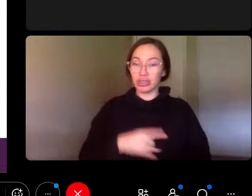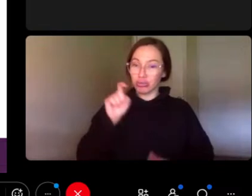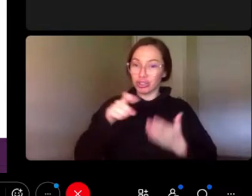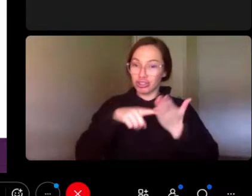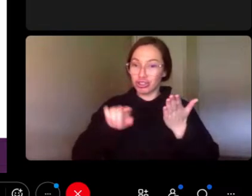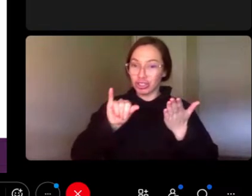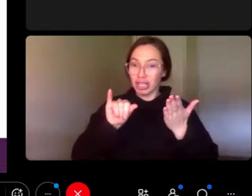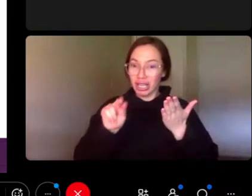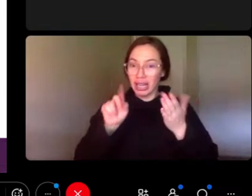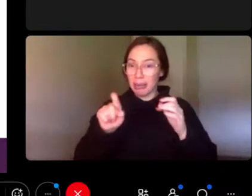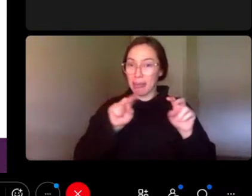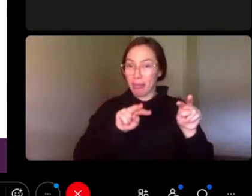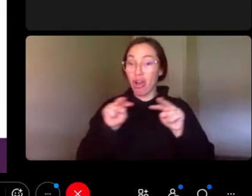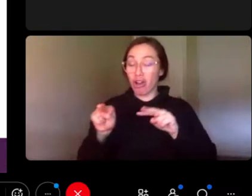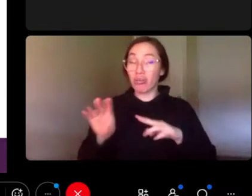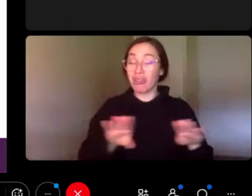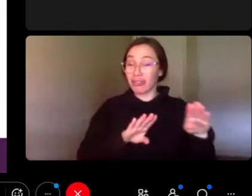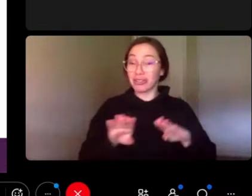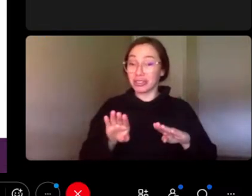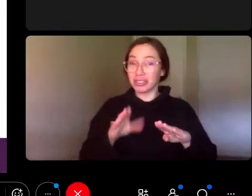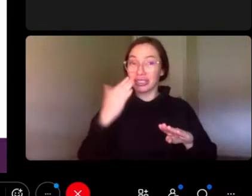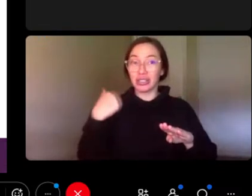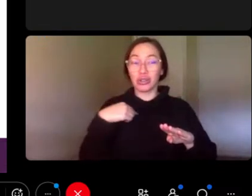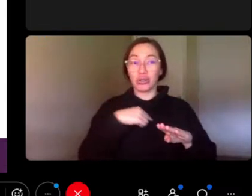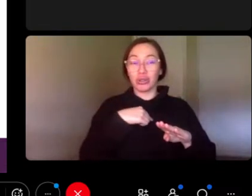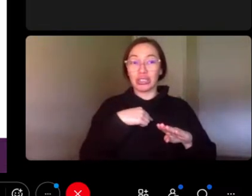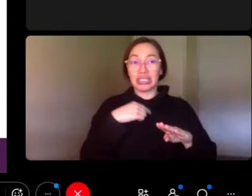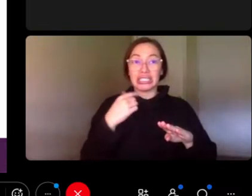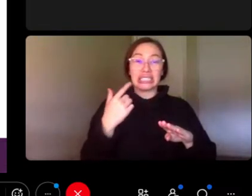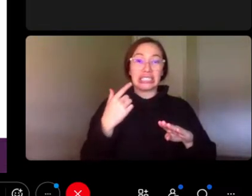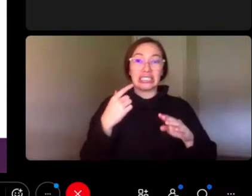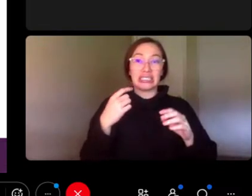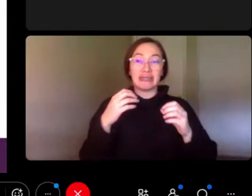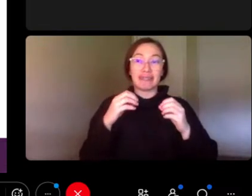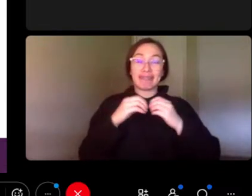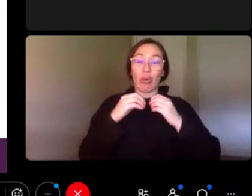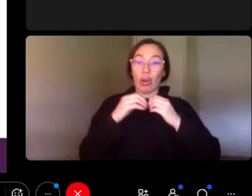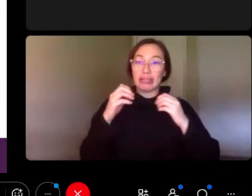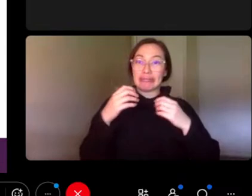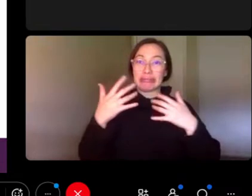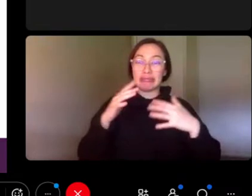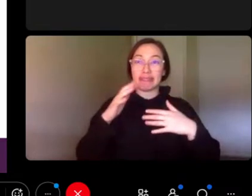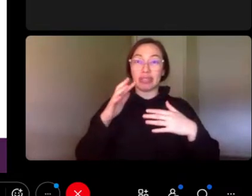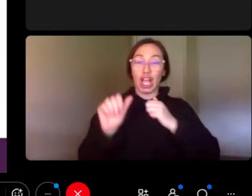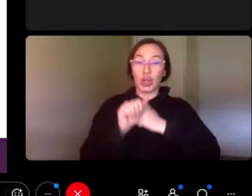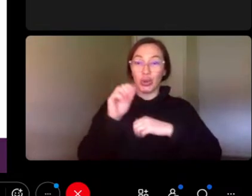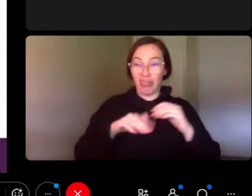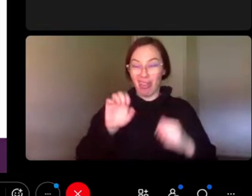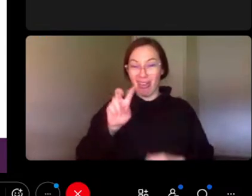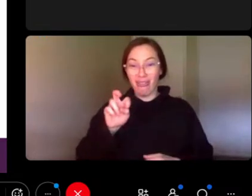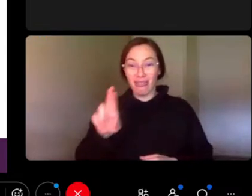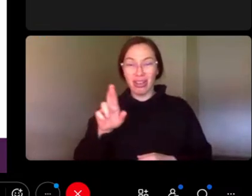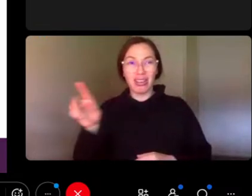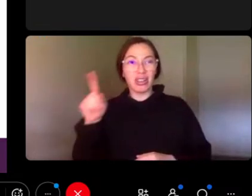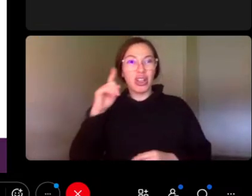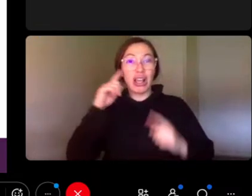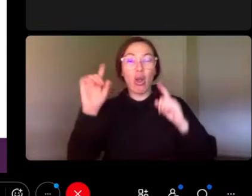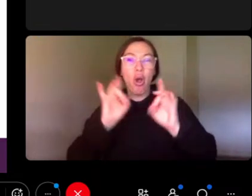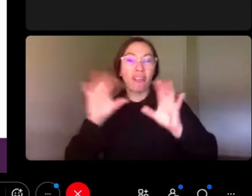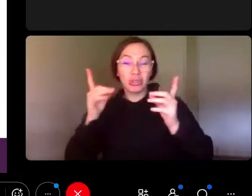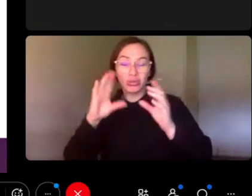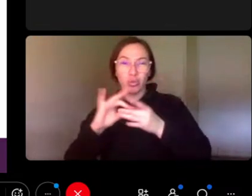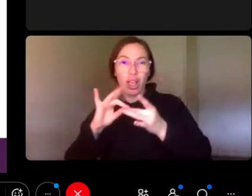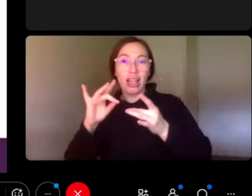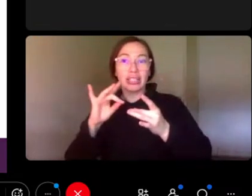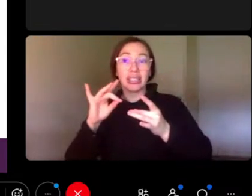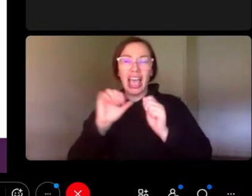in. We need to model that behavior, because we're more acute than ever. And you hear those terrible stories of, well, how did that person get on campus? Well, we know